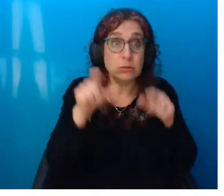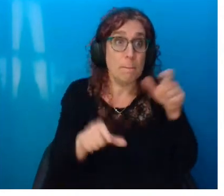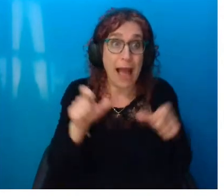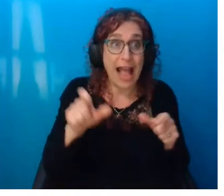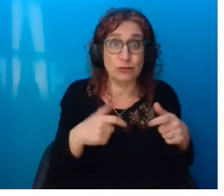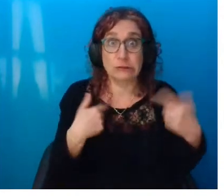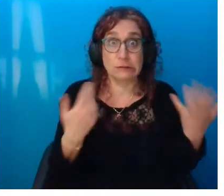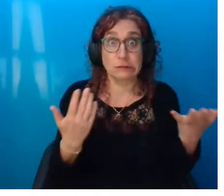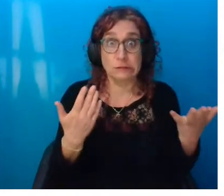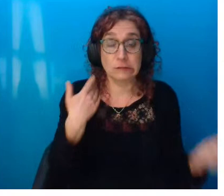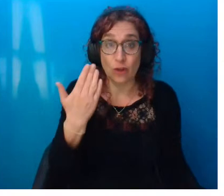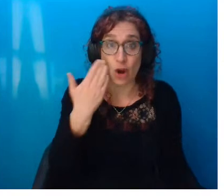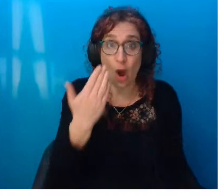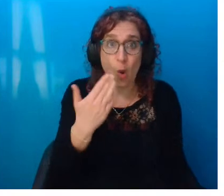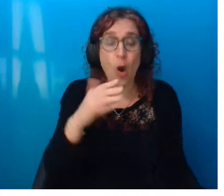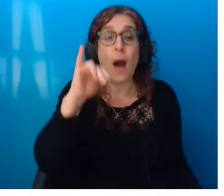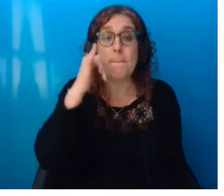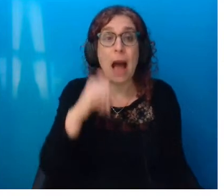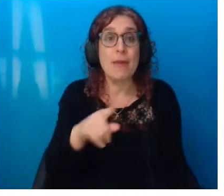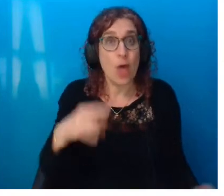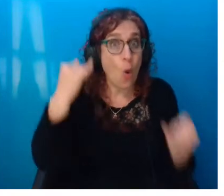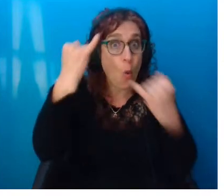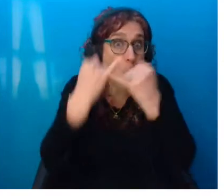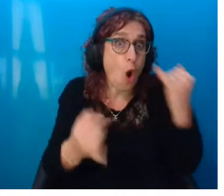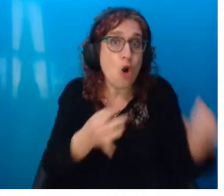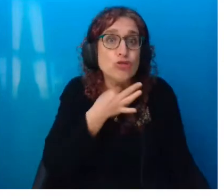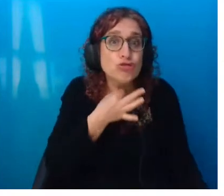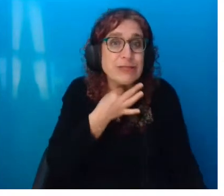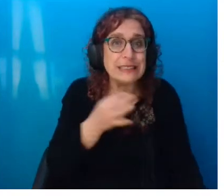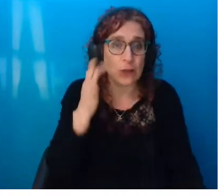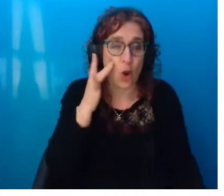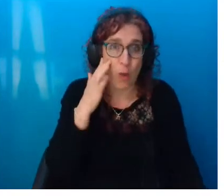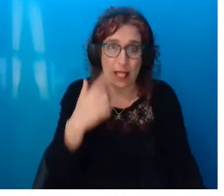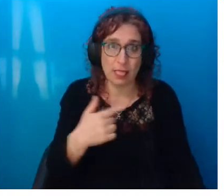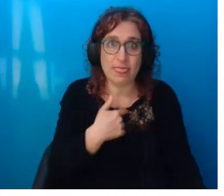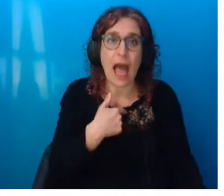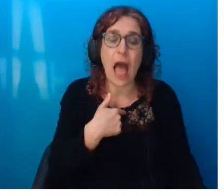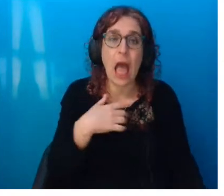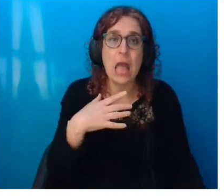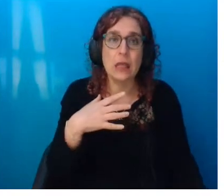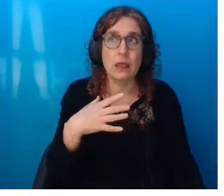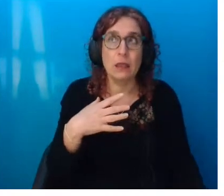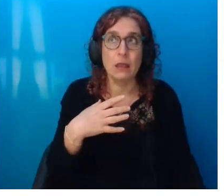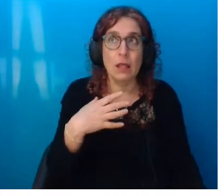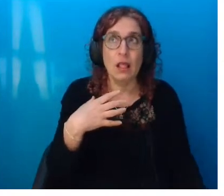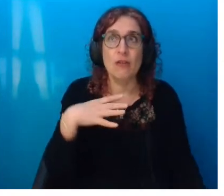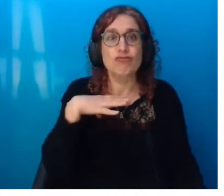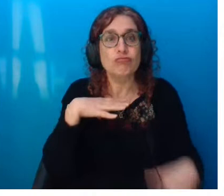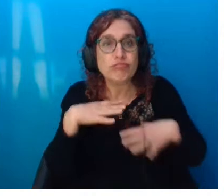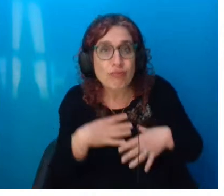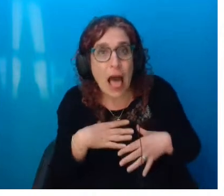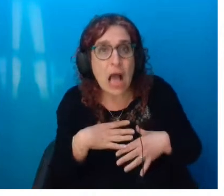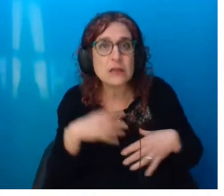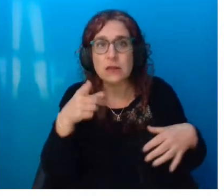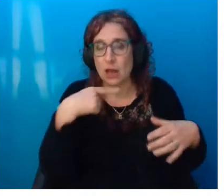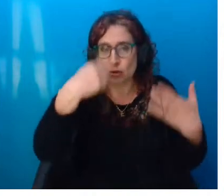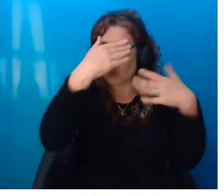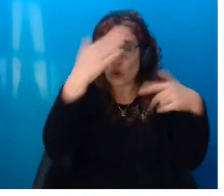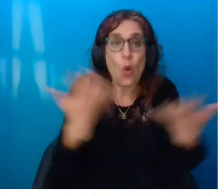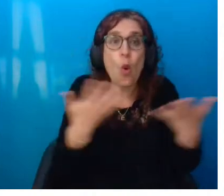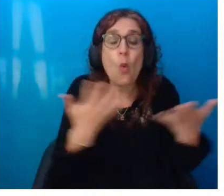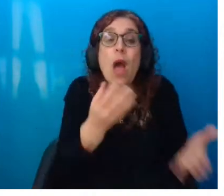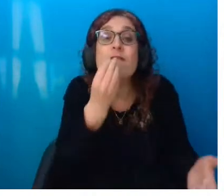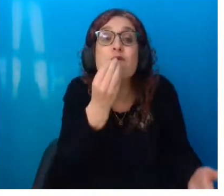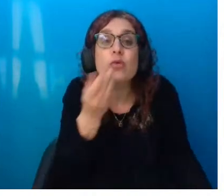their guard is down, when they don't know the provenance of the food, if they haven't cooked it themselves or in their own kitchen, so restaurants,